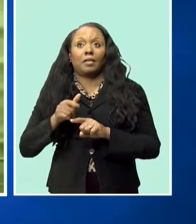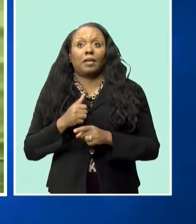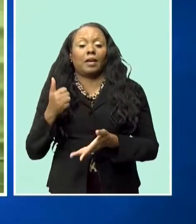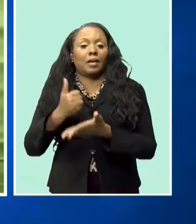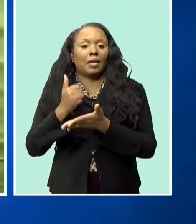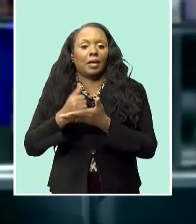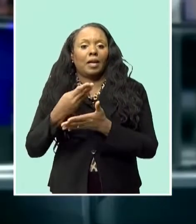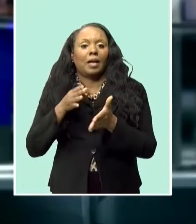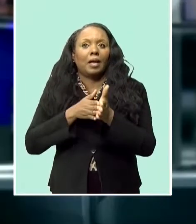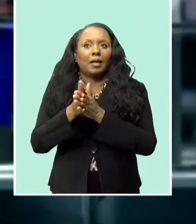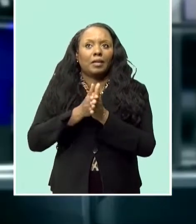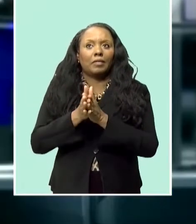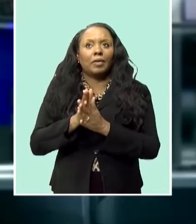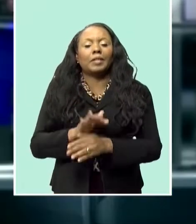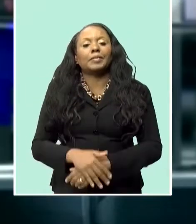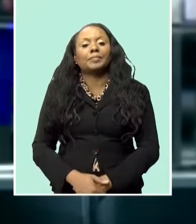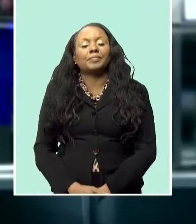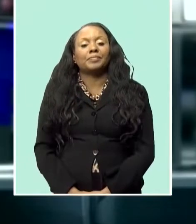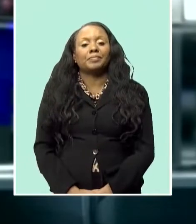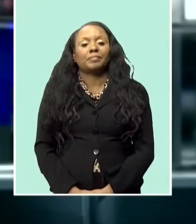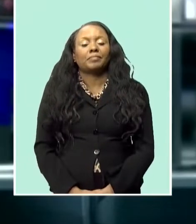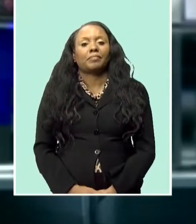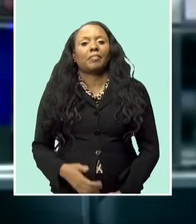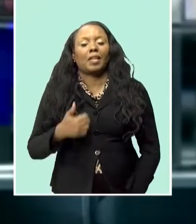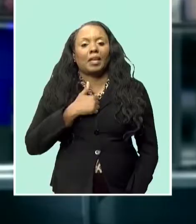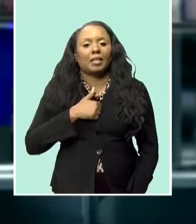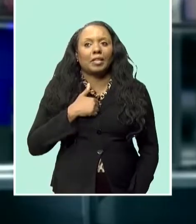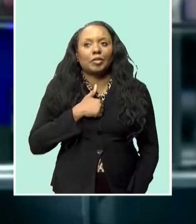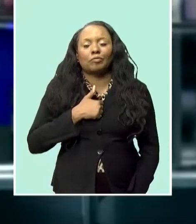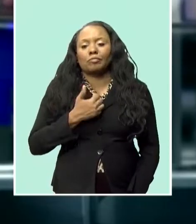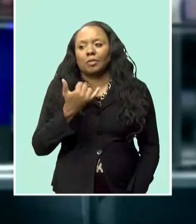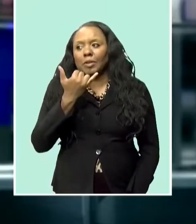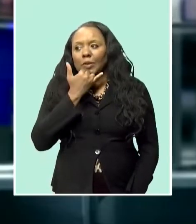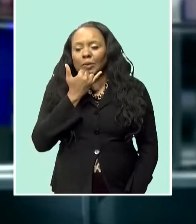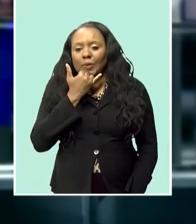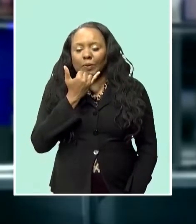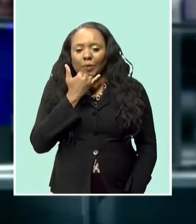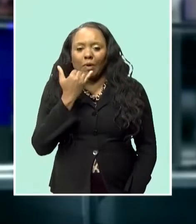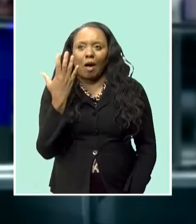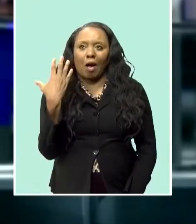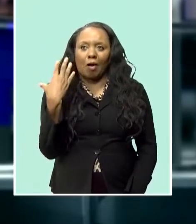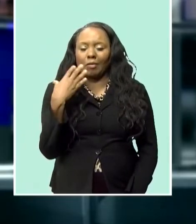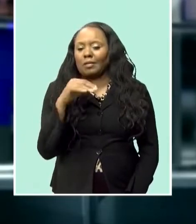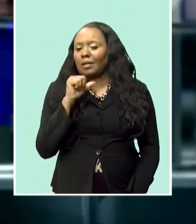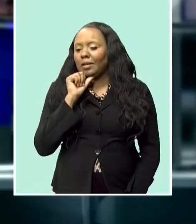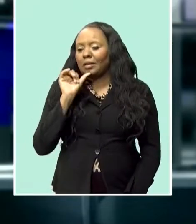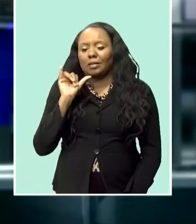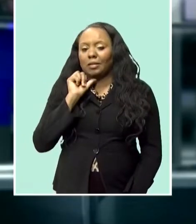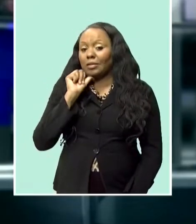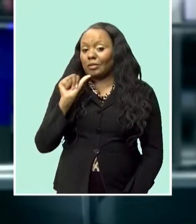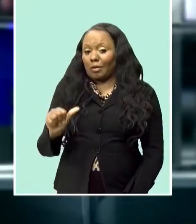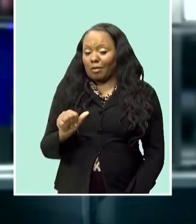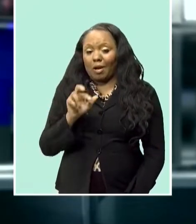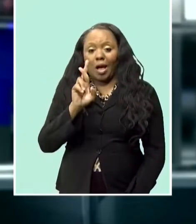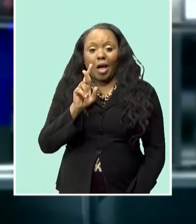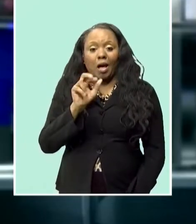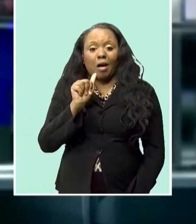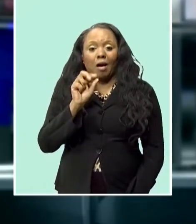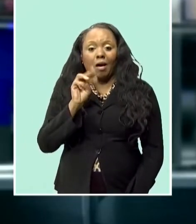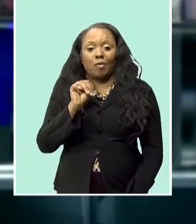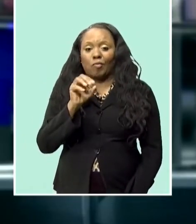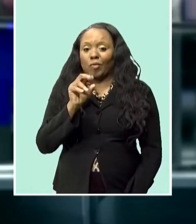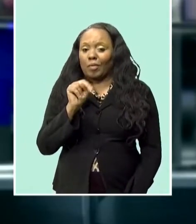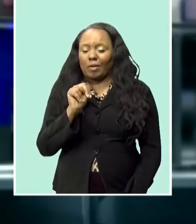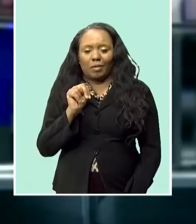and look forward to continuing. Well, we do apologize. That, of course, was not Ramon Allen and not the Fair